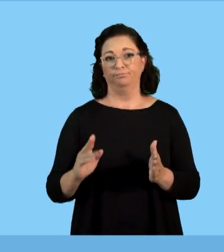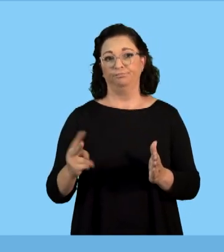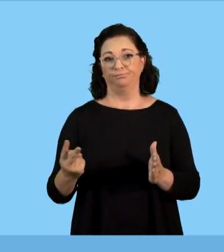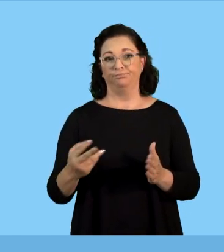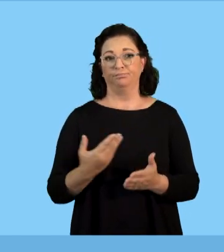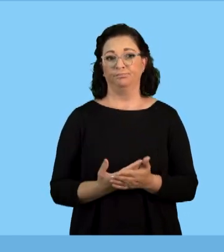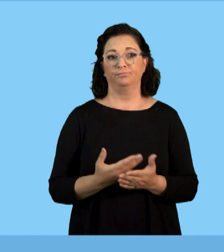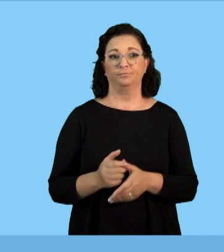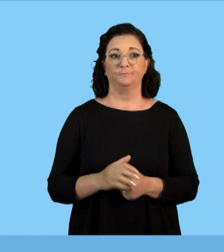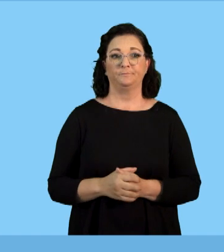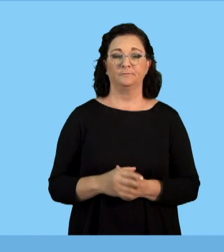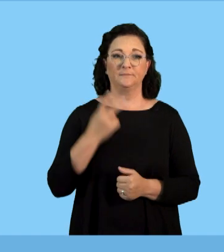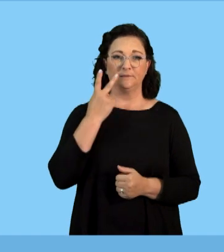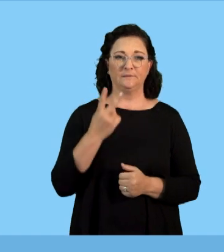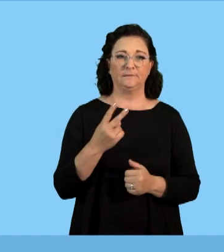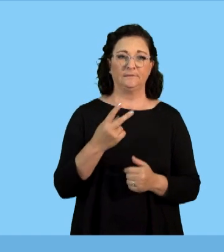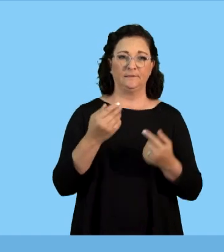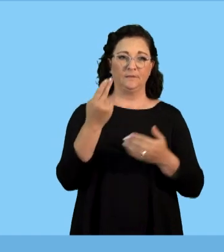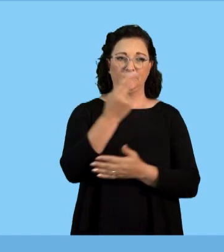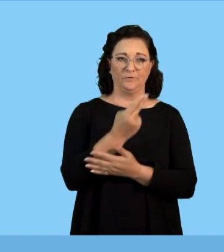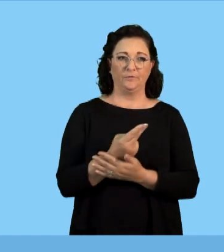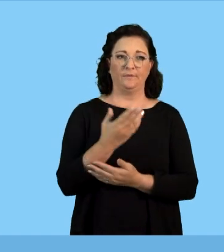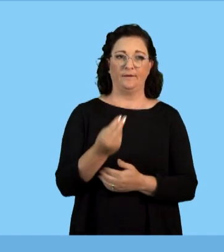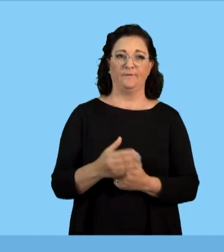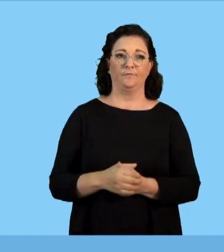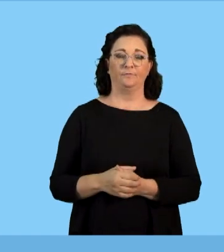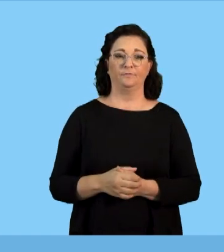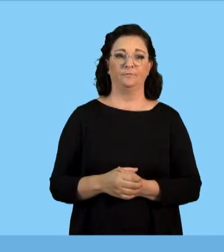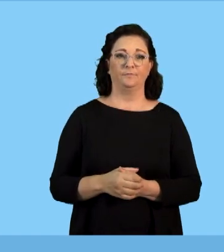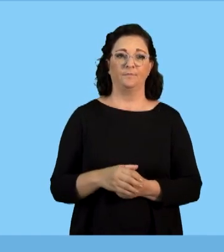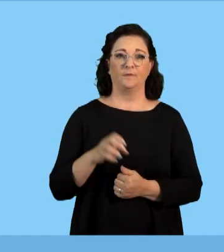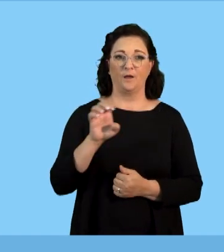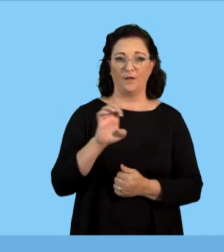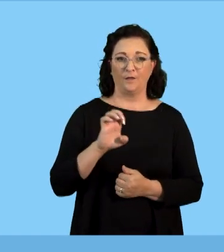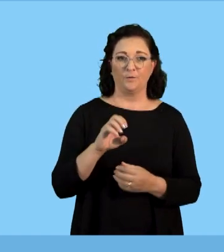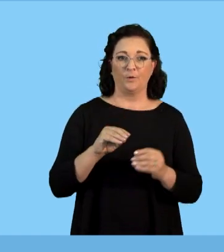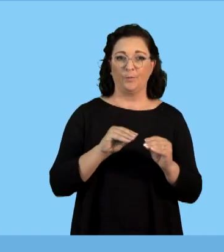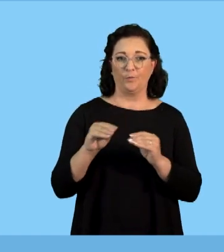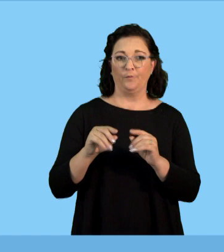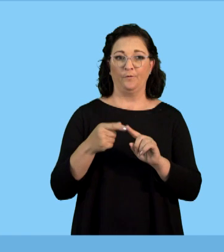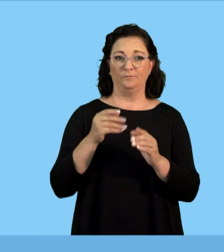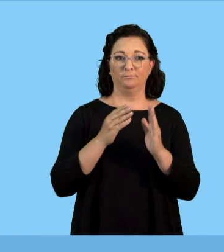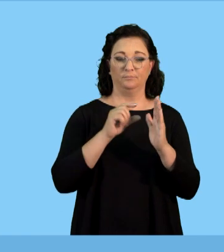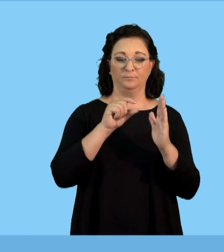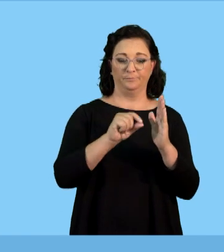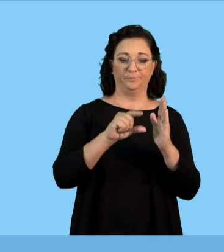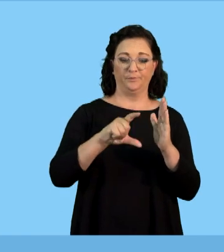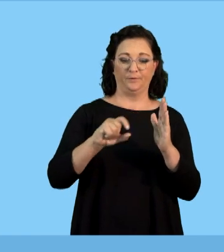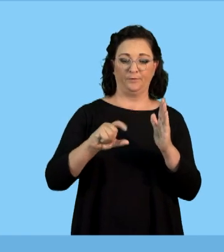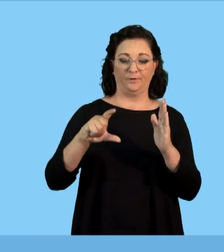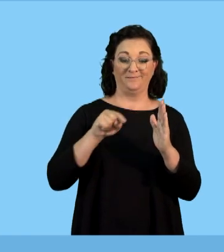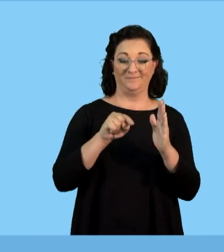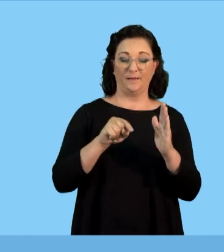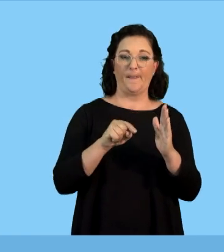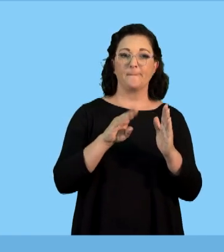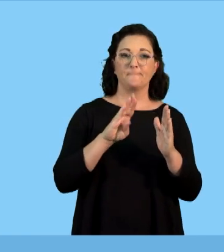you now look at this particular circuit diagram that we have here, now as your electrons are moving from the battery, now this